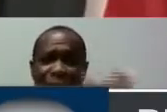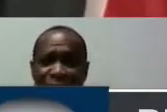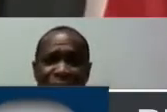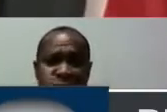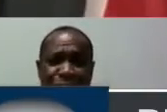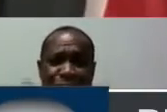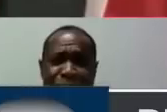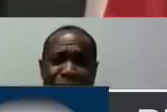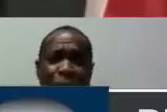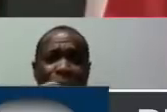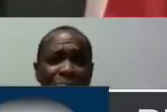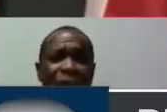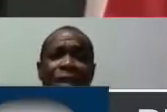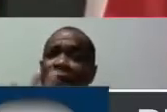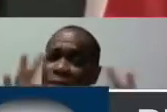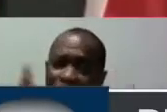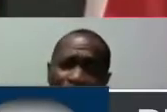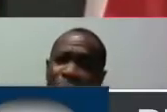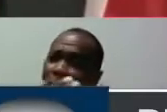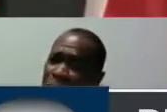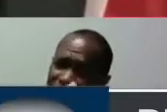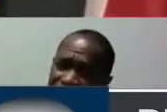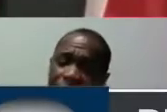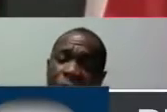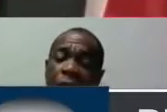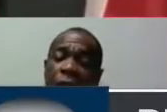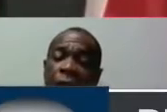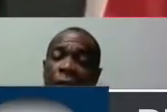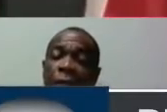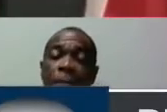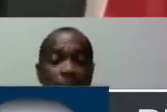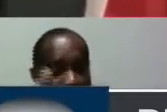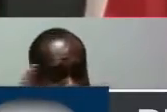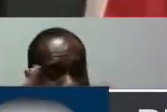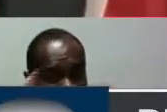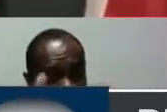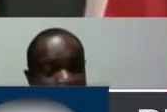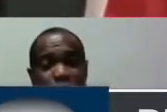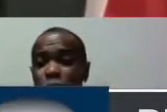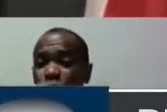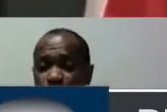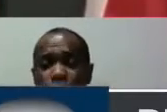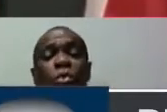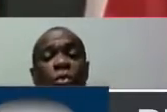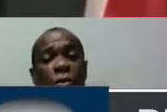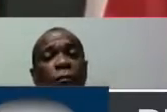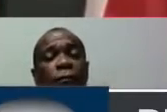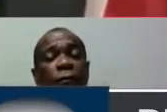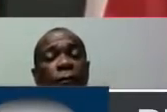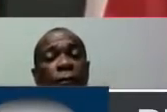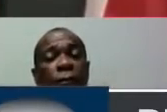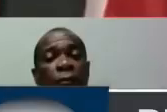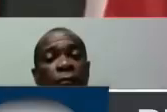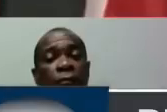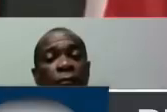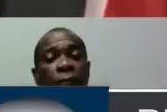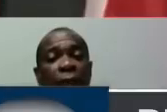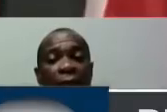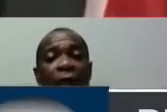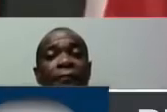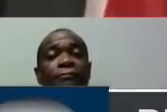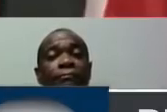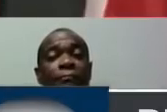your family. Observe the guidelines. And in all of that, be happy to be